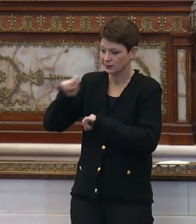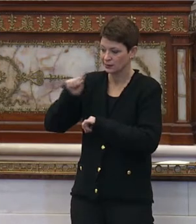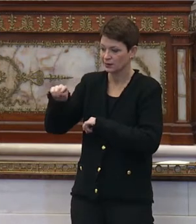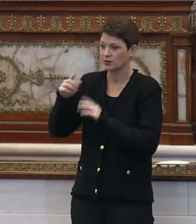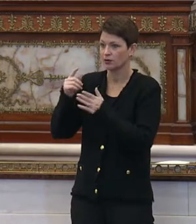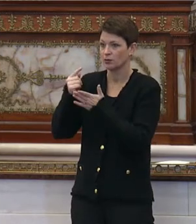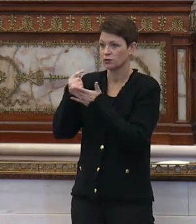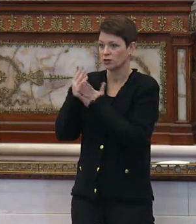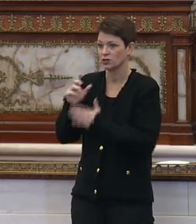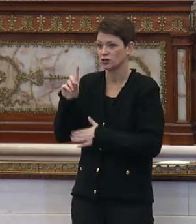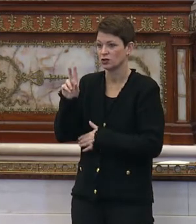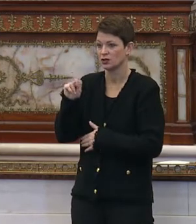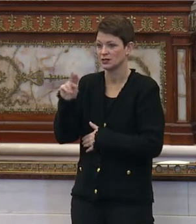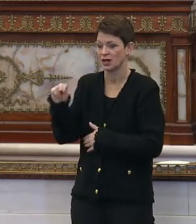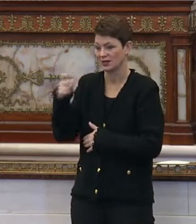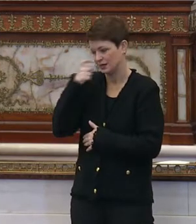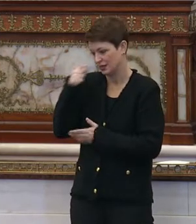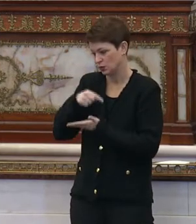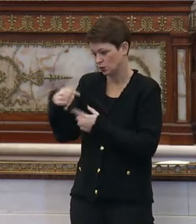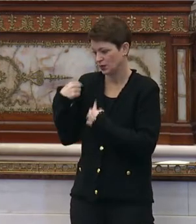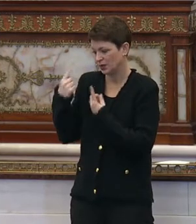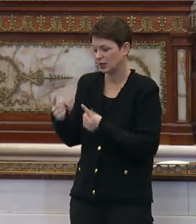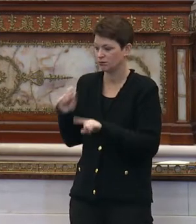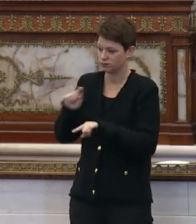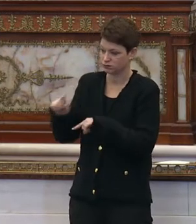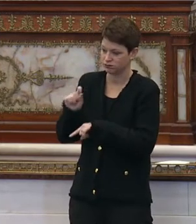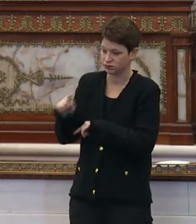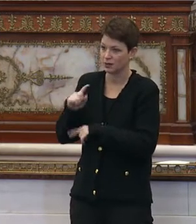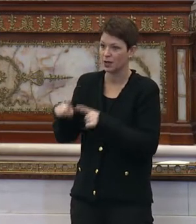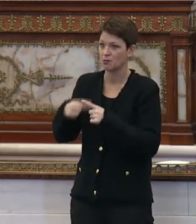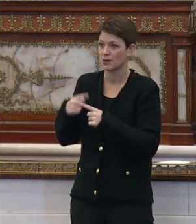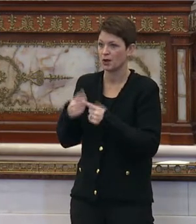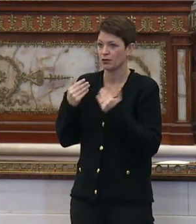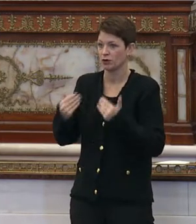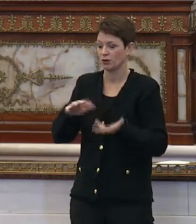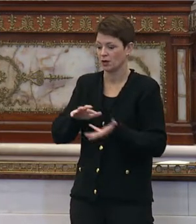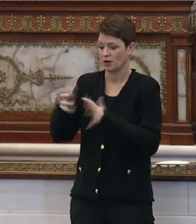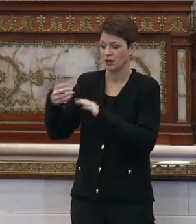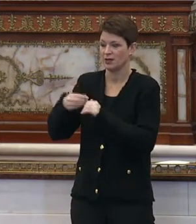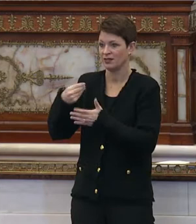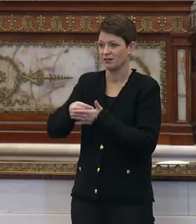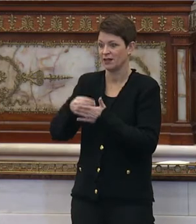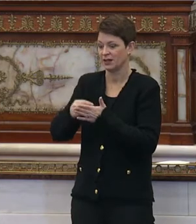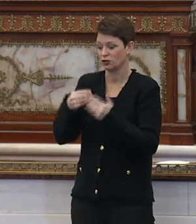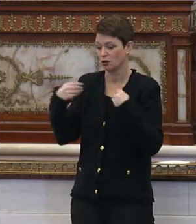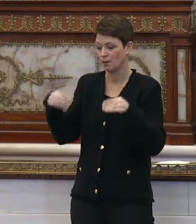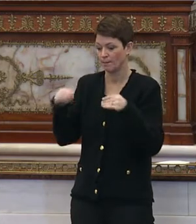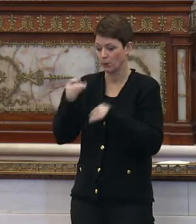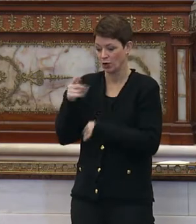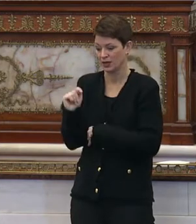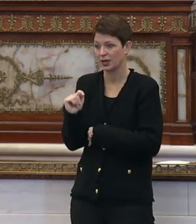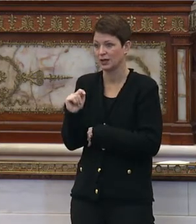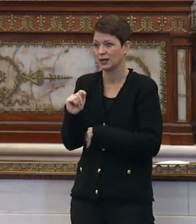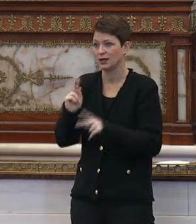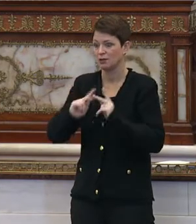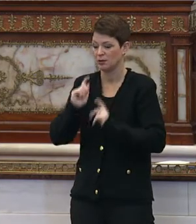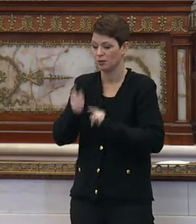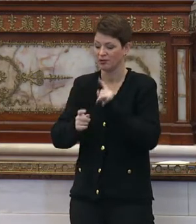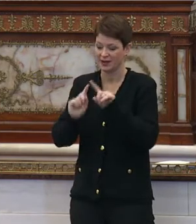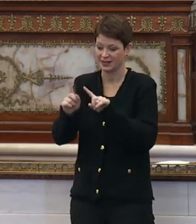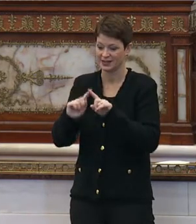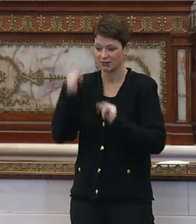Dunn, over the past week regarding the certain turbulence in the financial markets and people providing